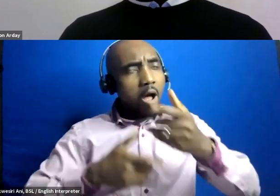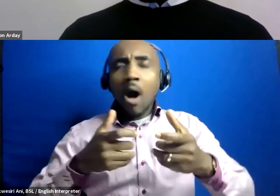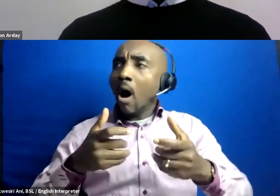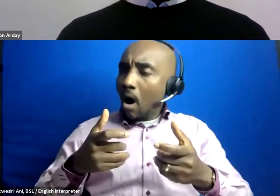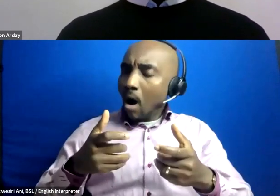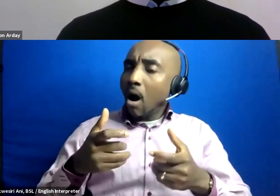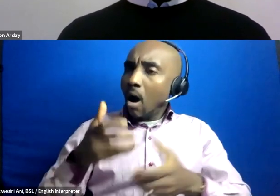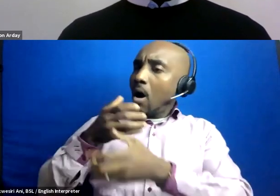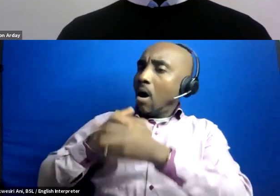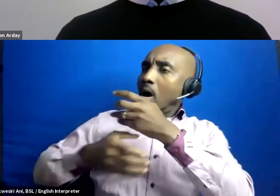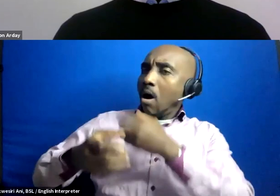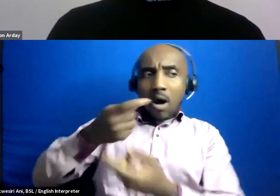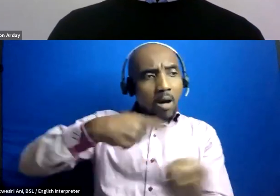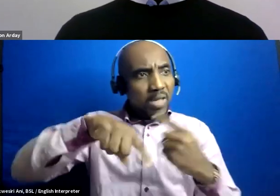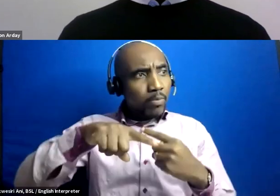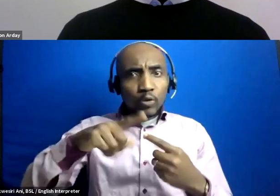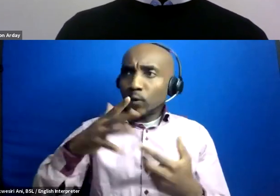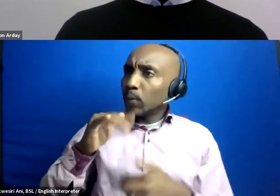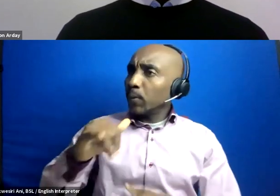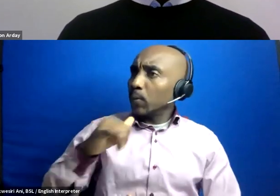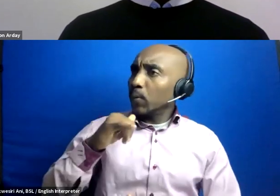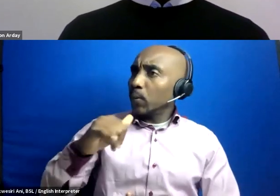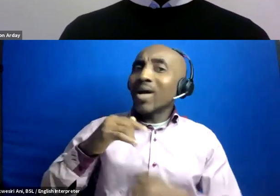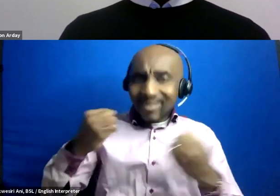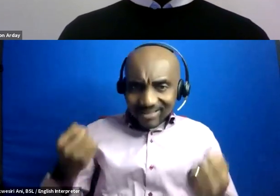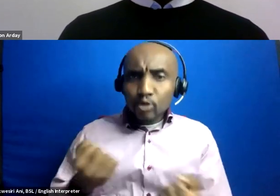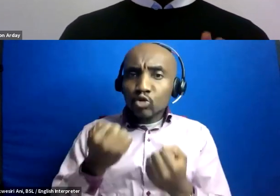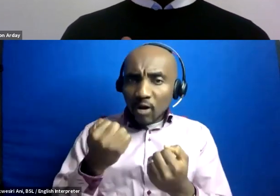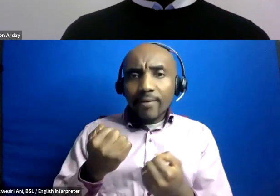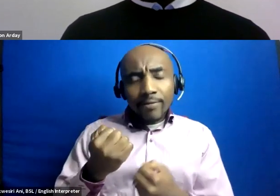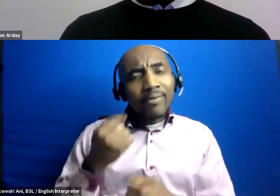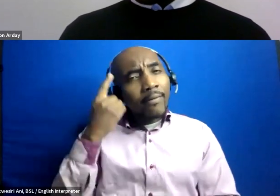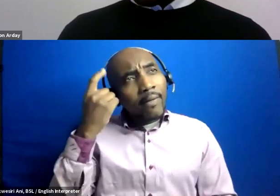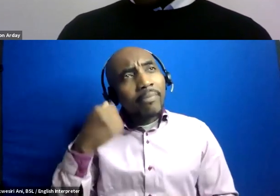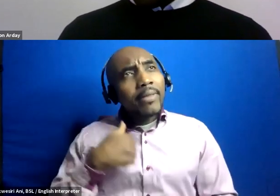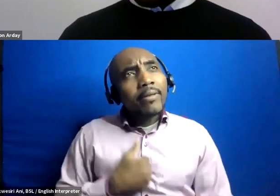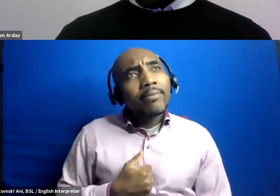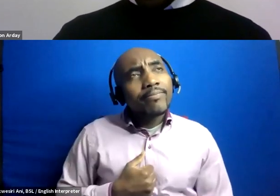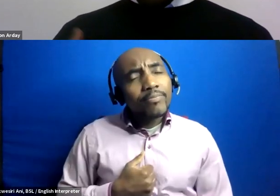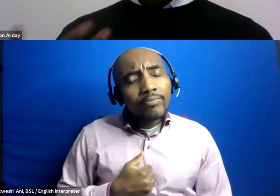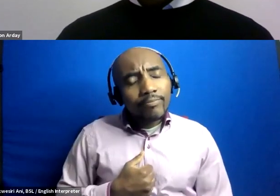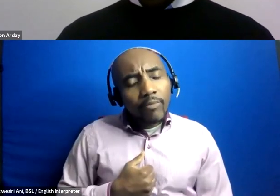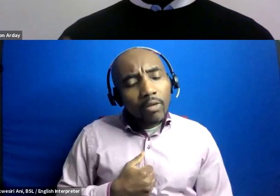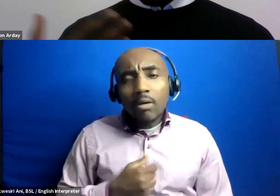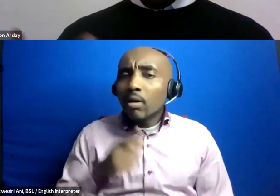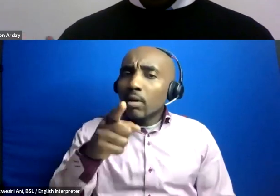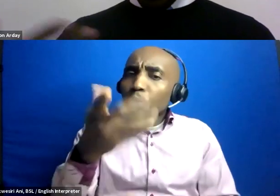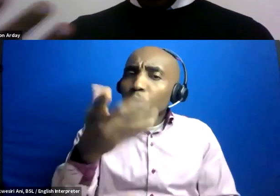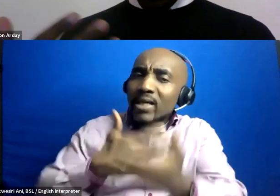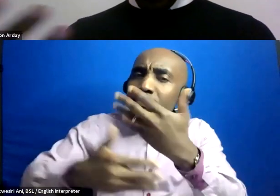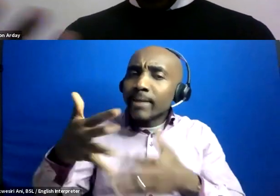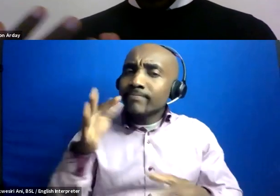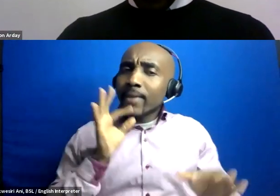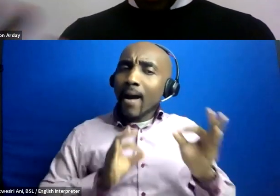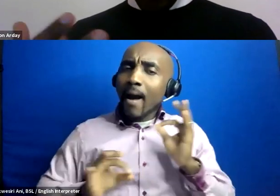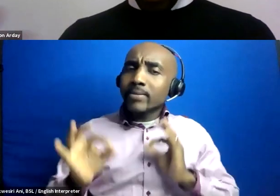it, I think that was a real strength. And I wonder if you made this, you mentioned that kind of being an actor, people kind